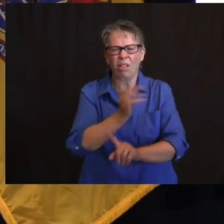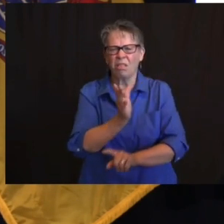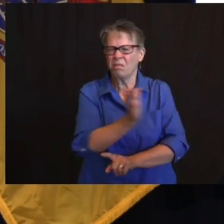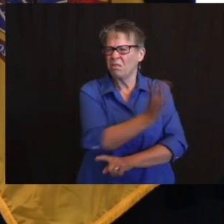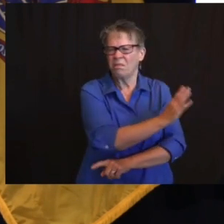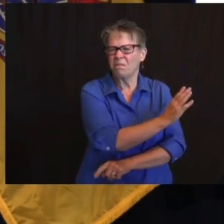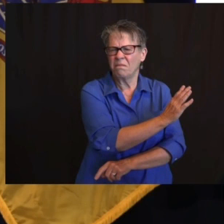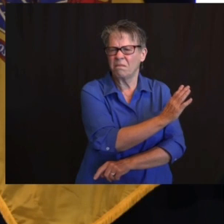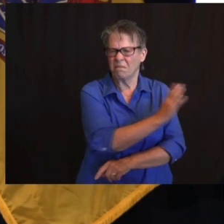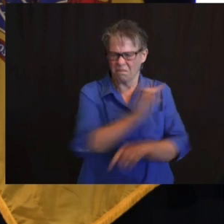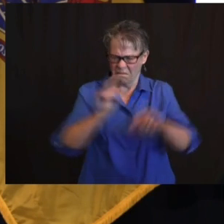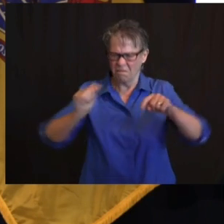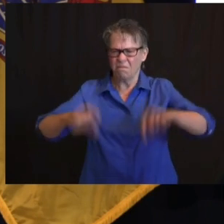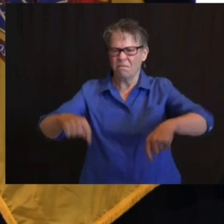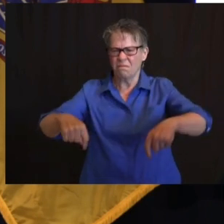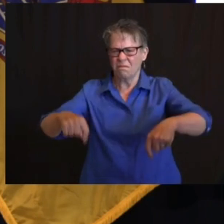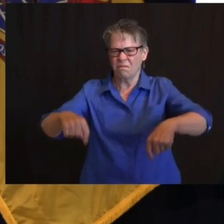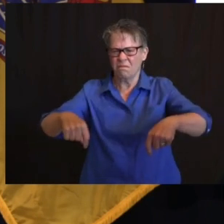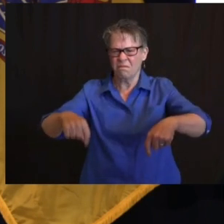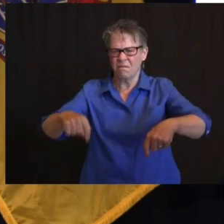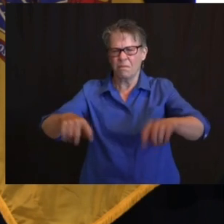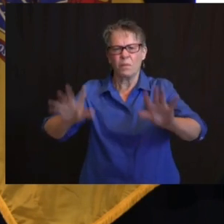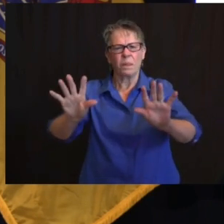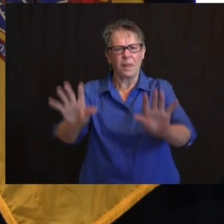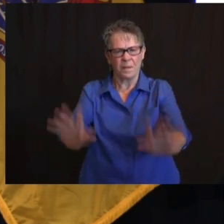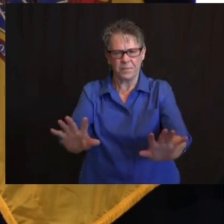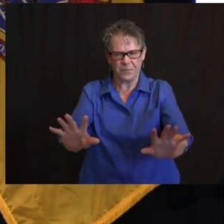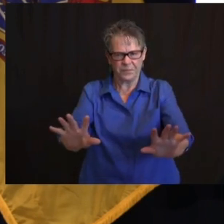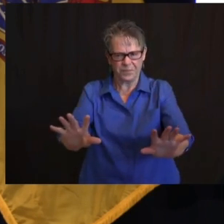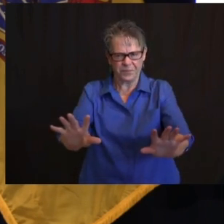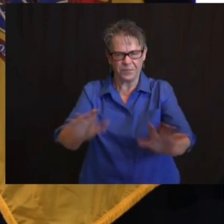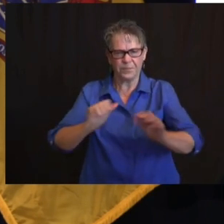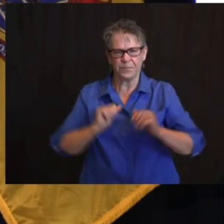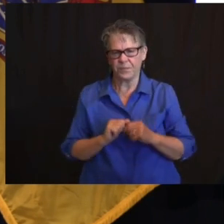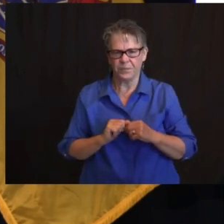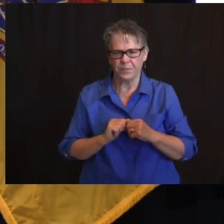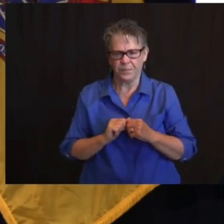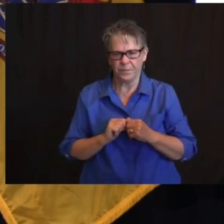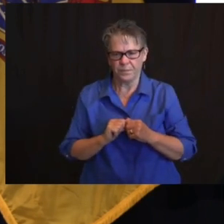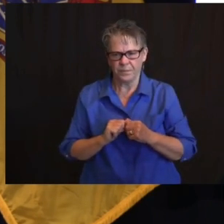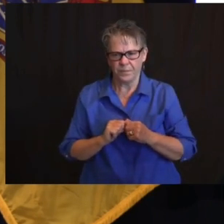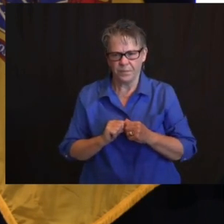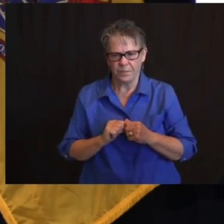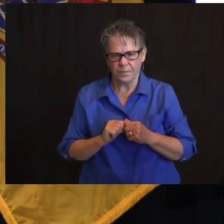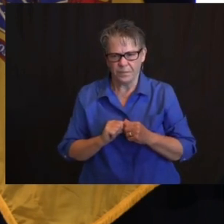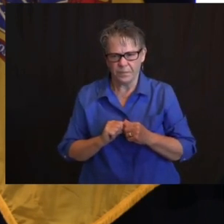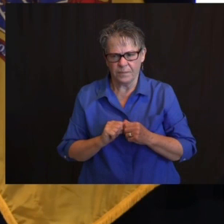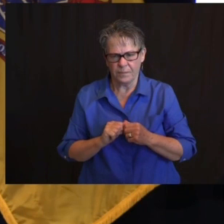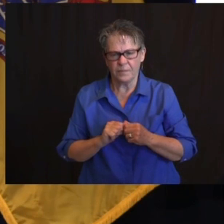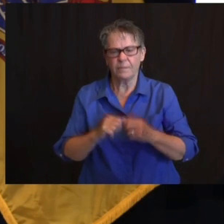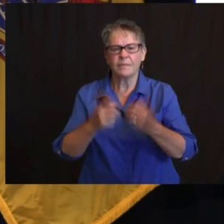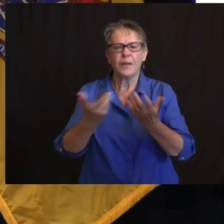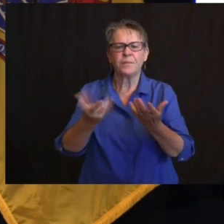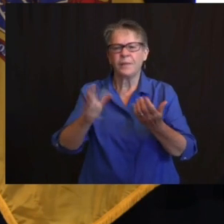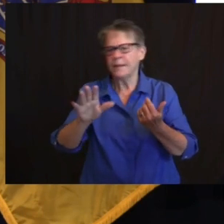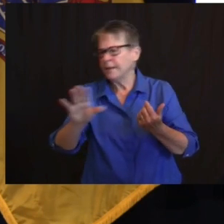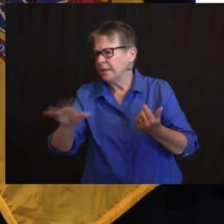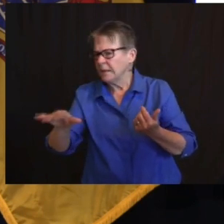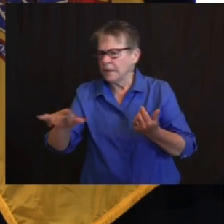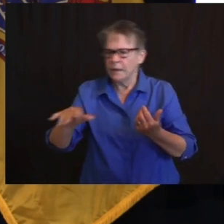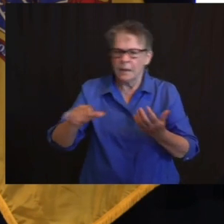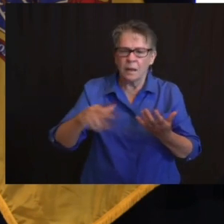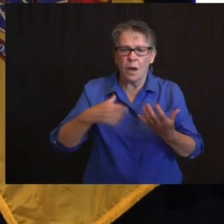Again, I have a very high degree of confidence, although I still want to make sure the Postal Service is doing